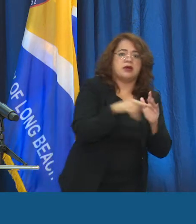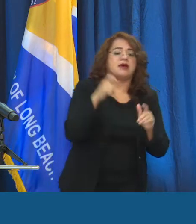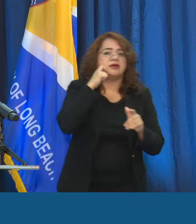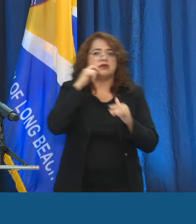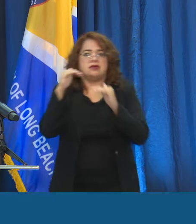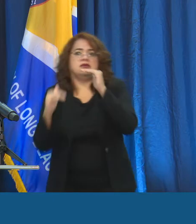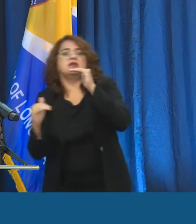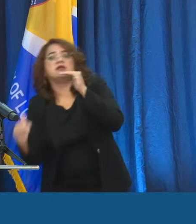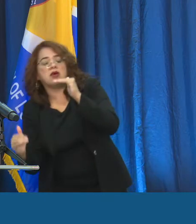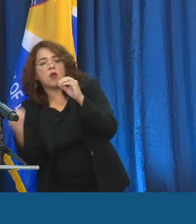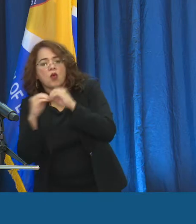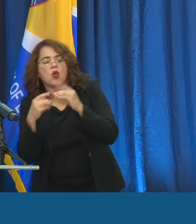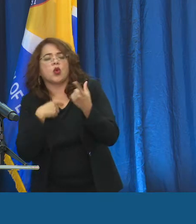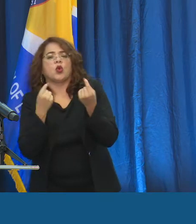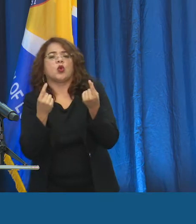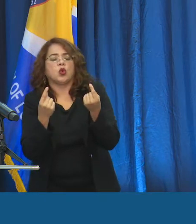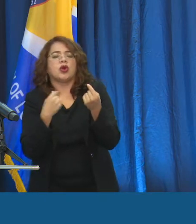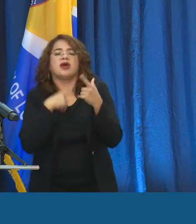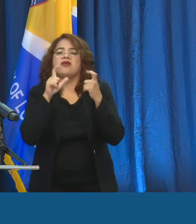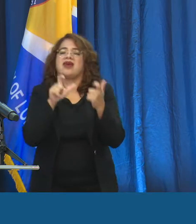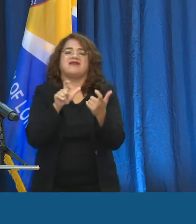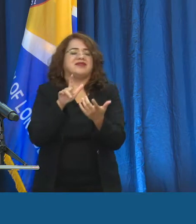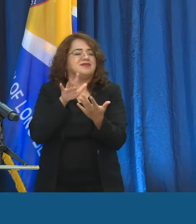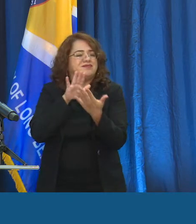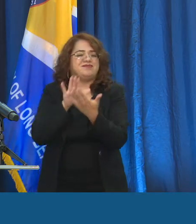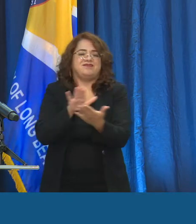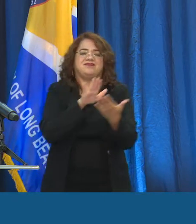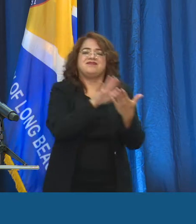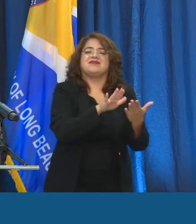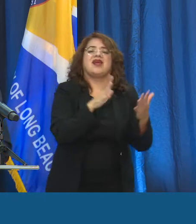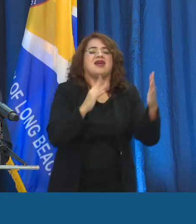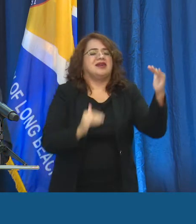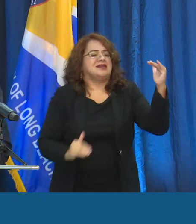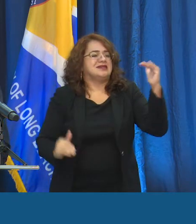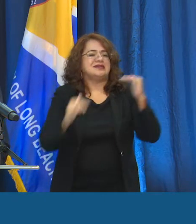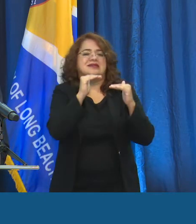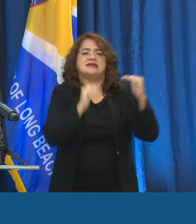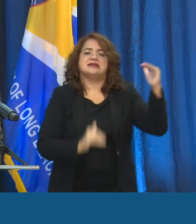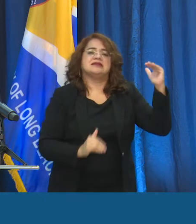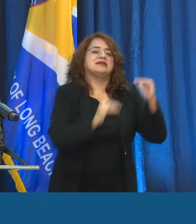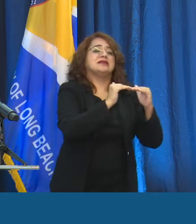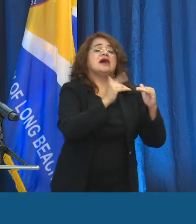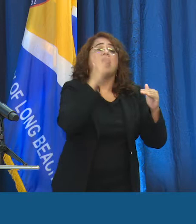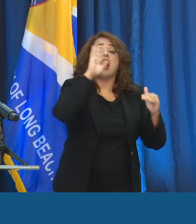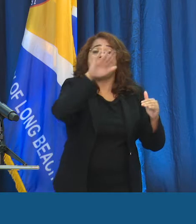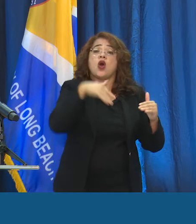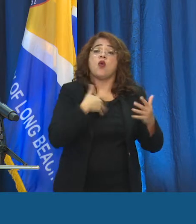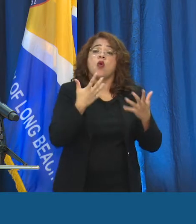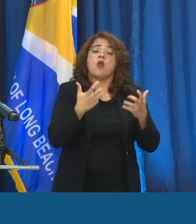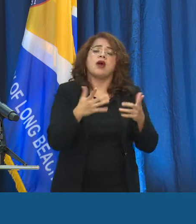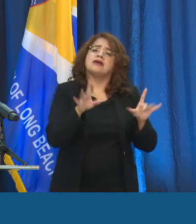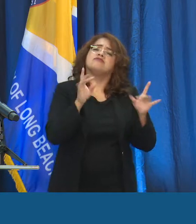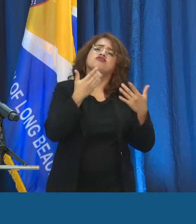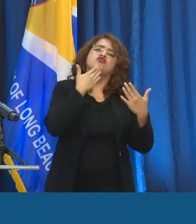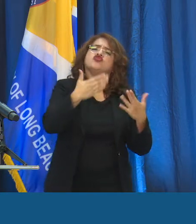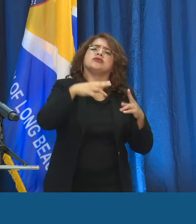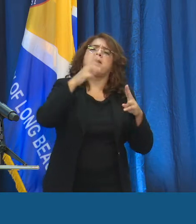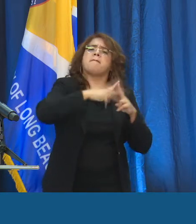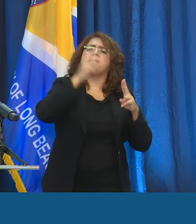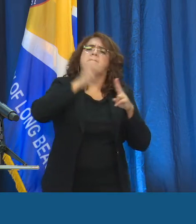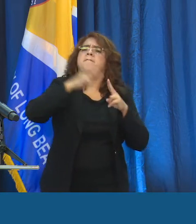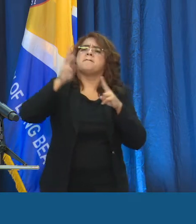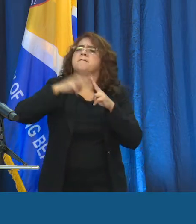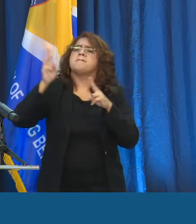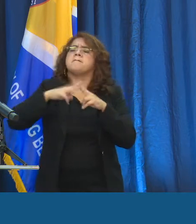we need to adjust others to acceptable service levels. Maybe not what we have wanted, but what we are able to